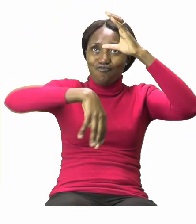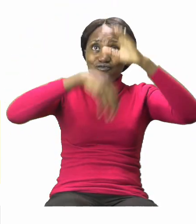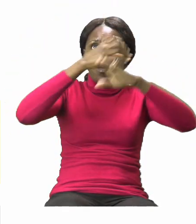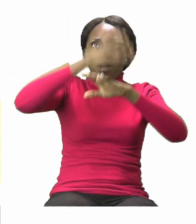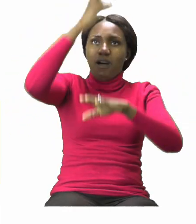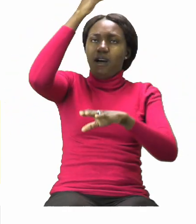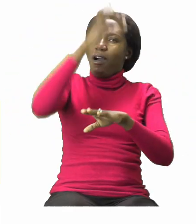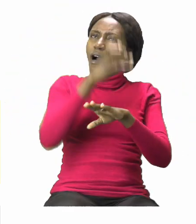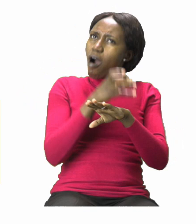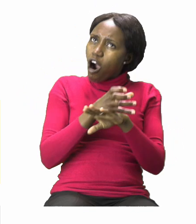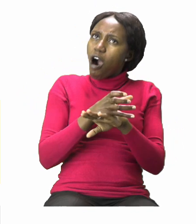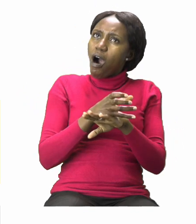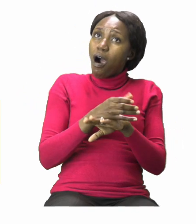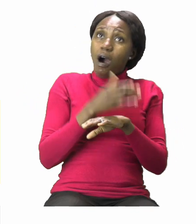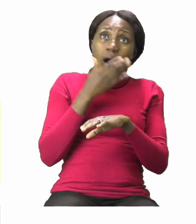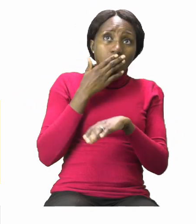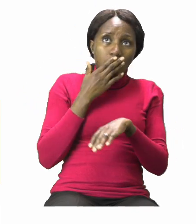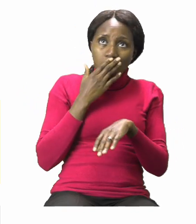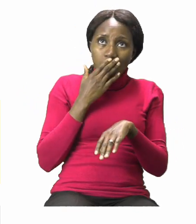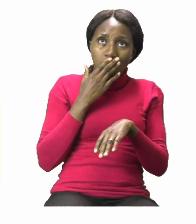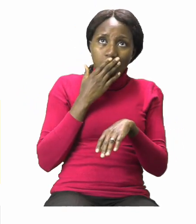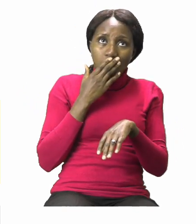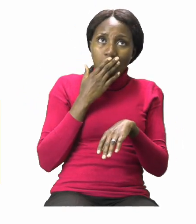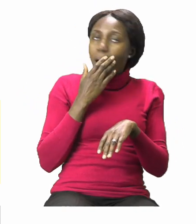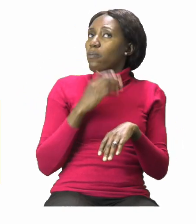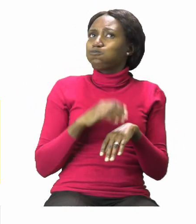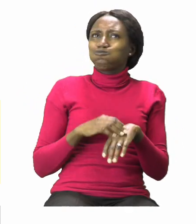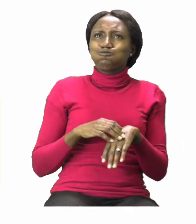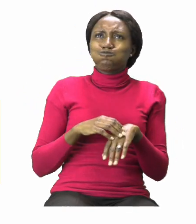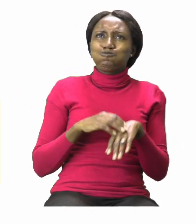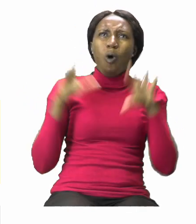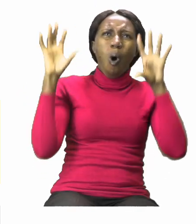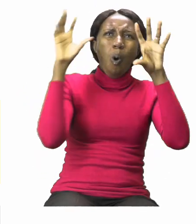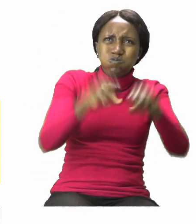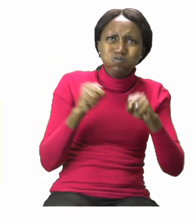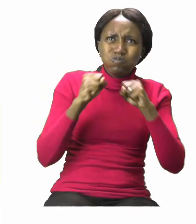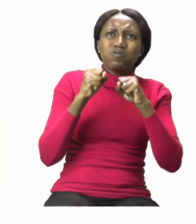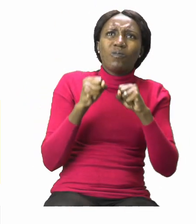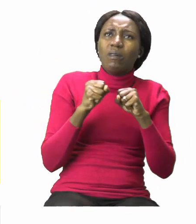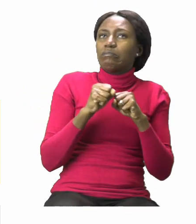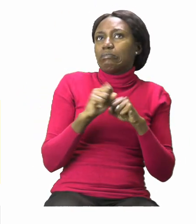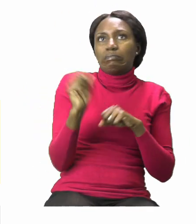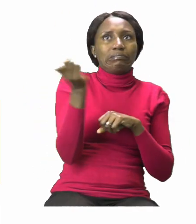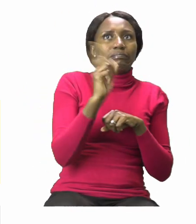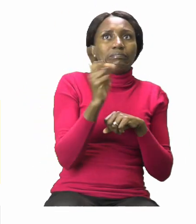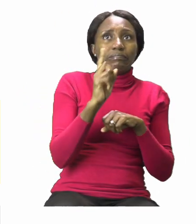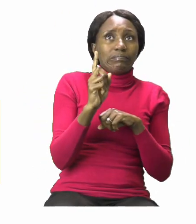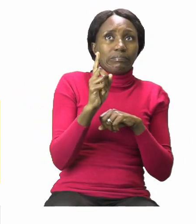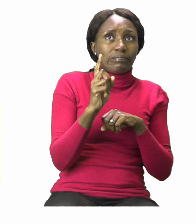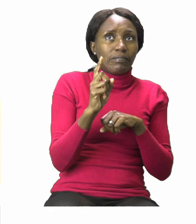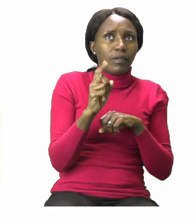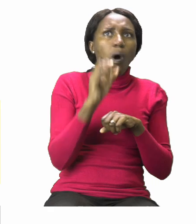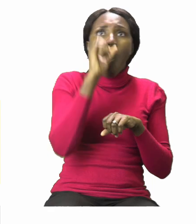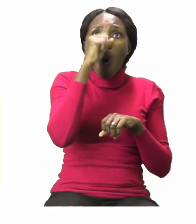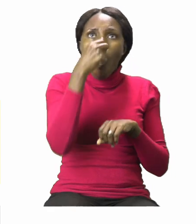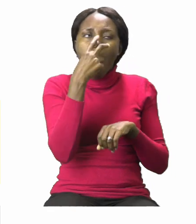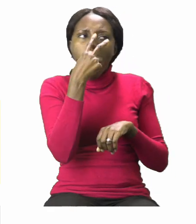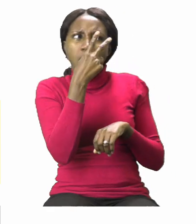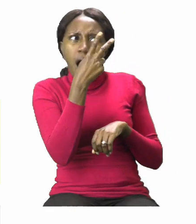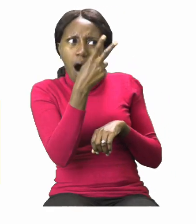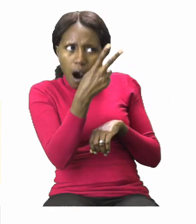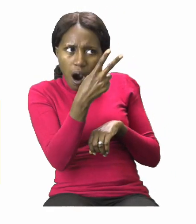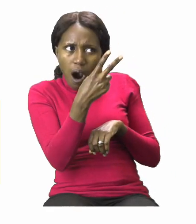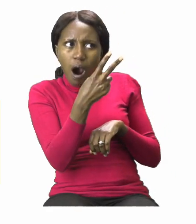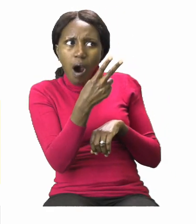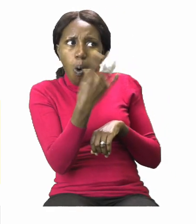get into the house so that he can eat the little pigs. But when the little pigs saw what the wolf was doing